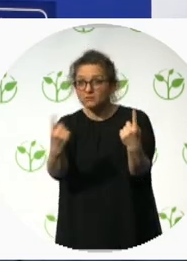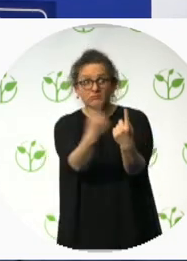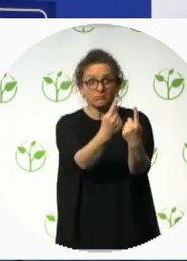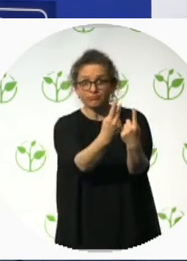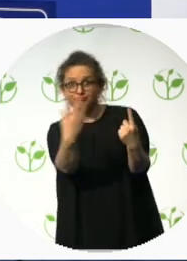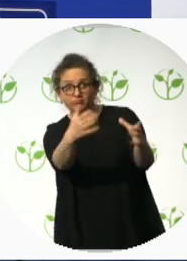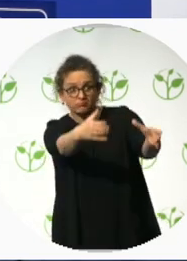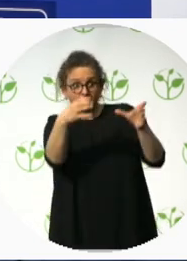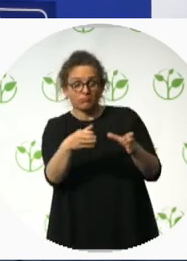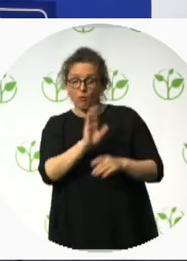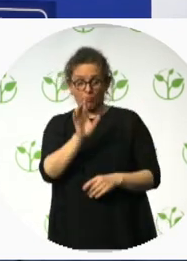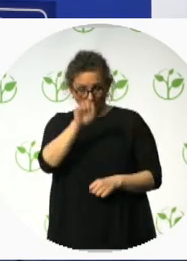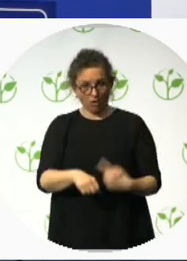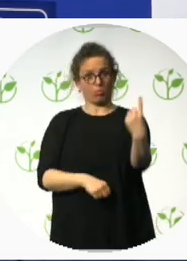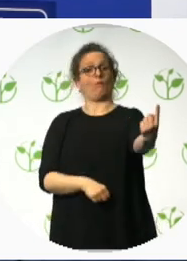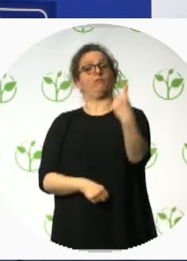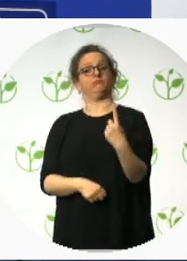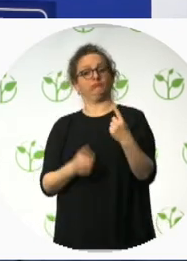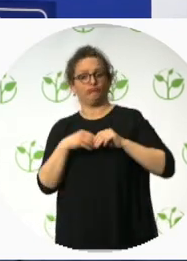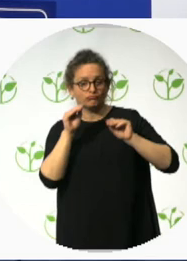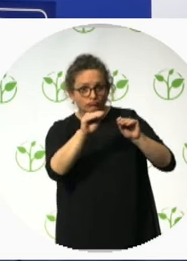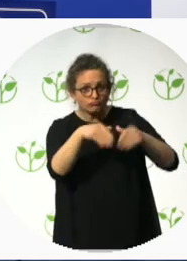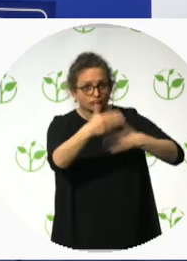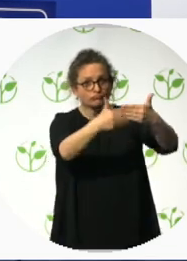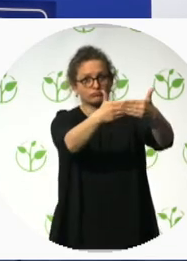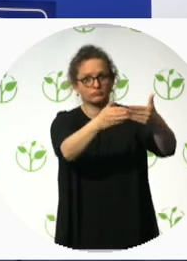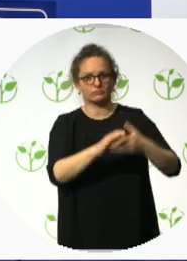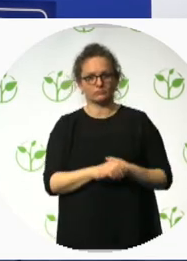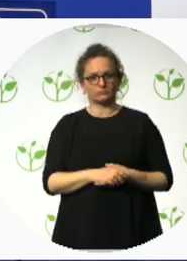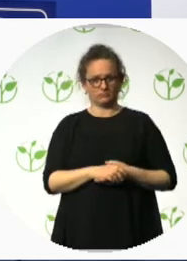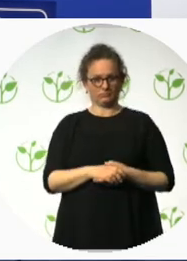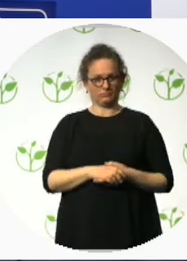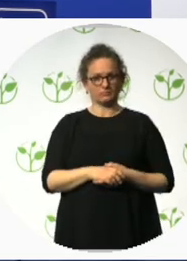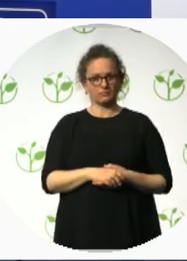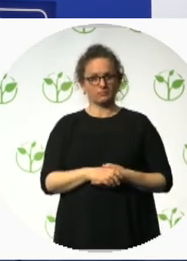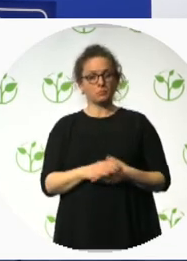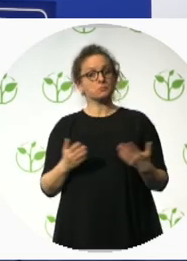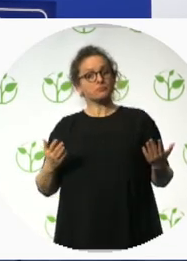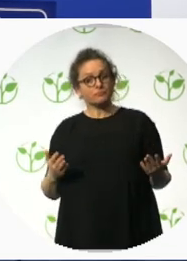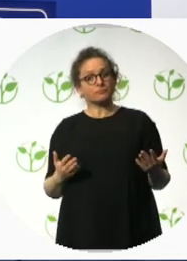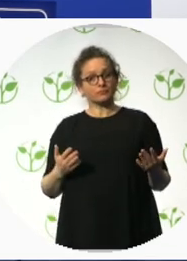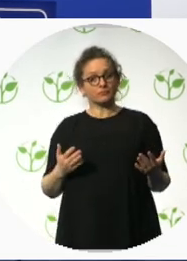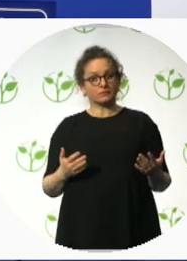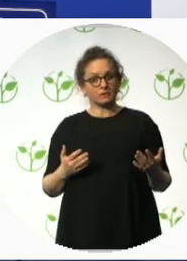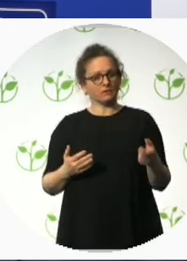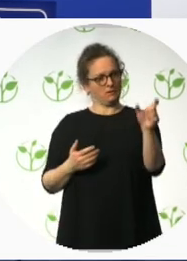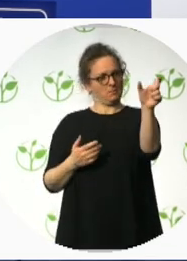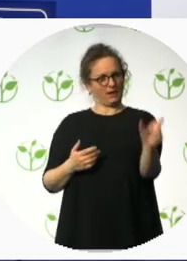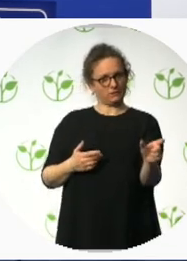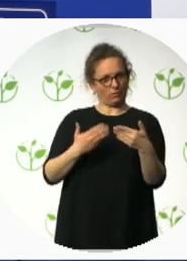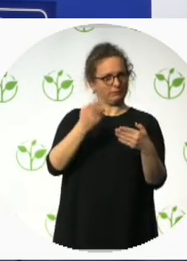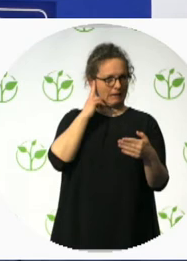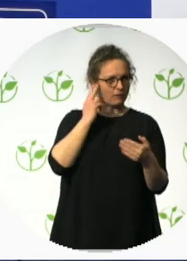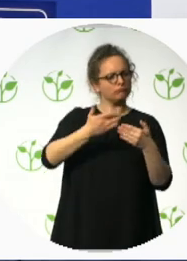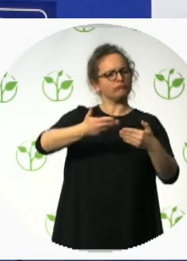you invest in them early, that it will be returned as a taxpayer later. If a person can become